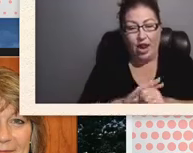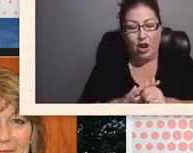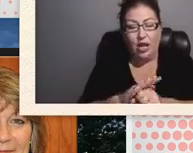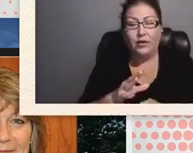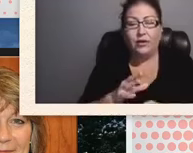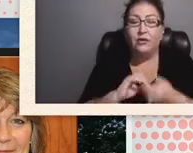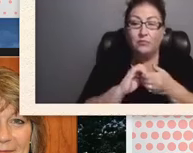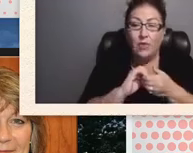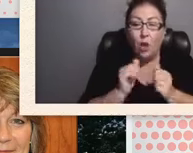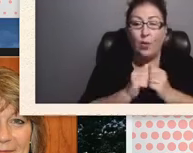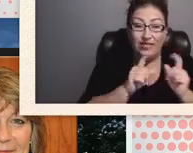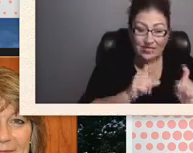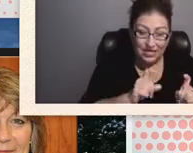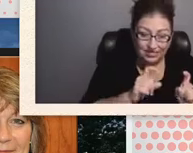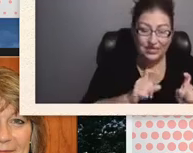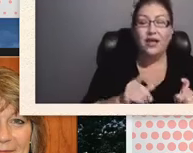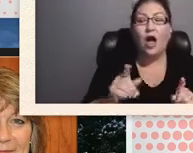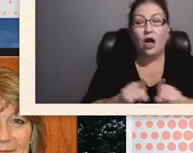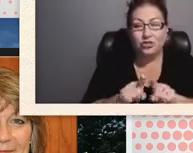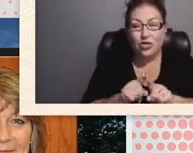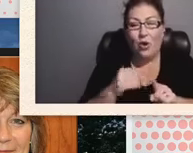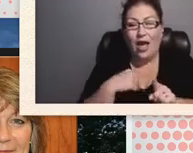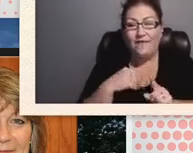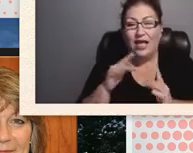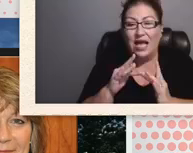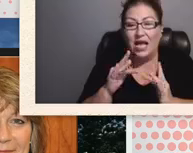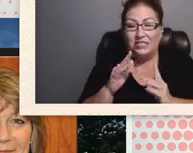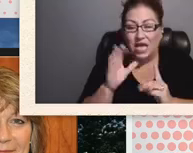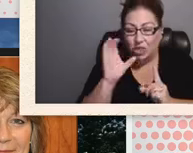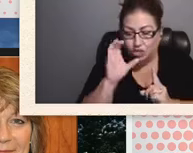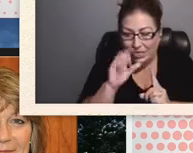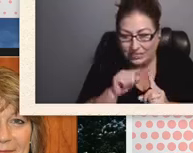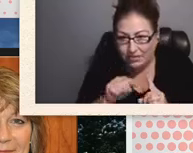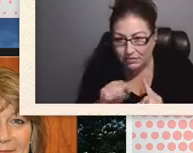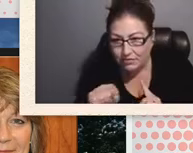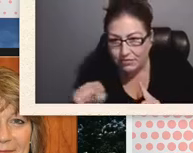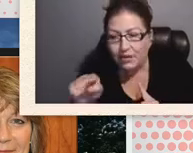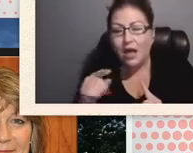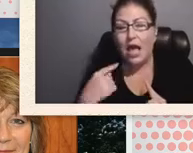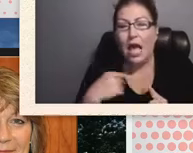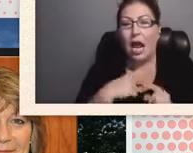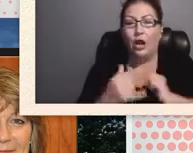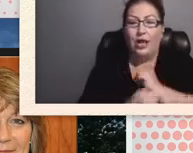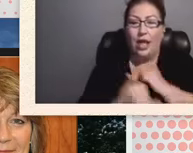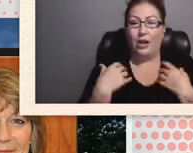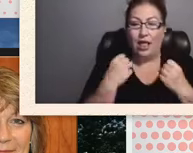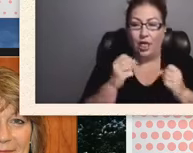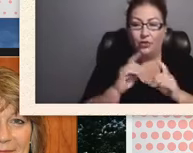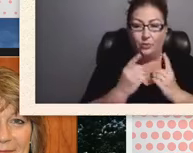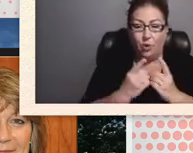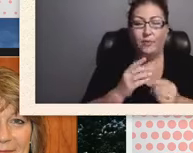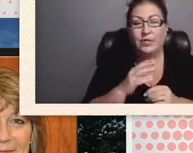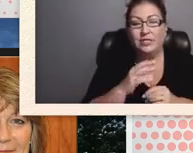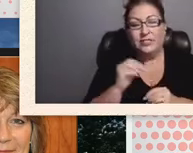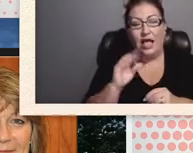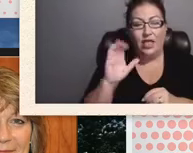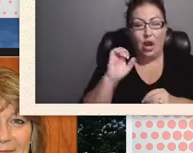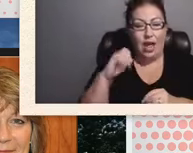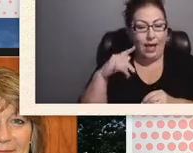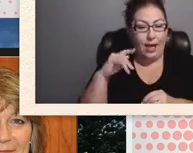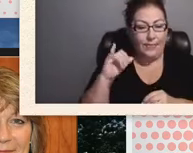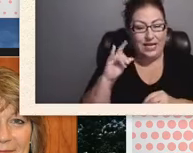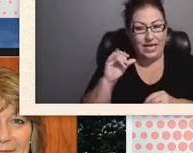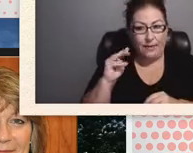testing is contact tracing. Our county health departments and their epidemiologists have tried to trace